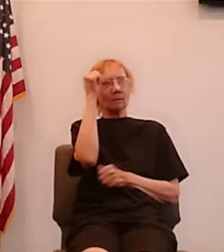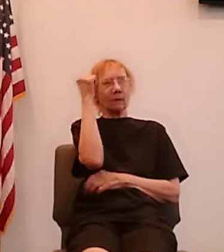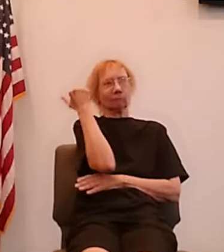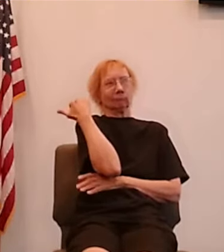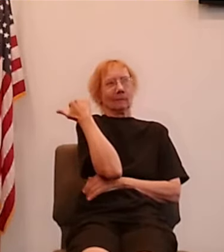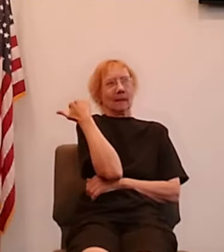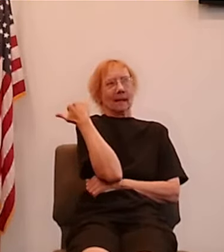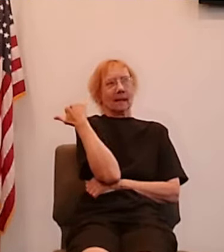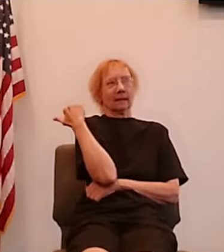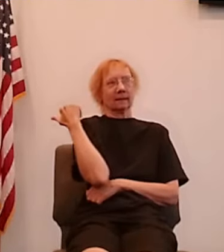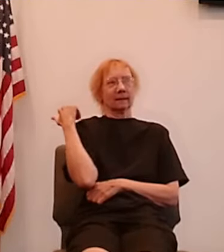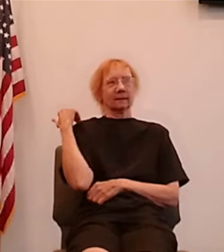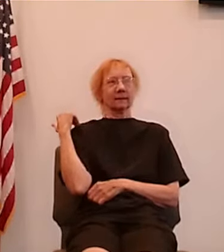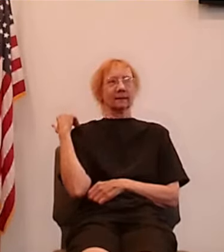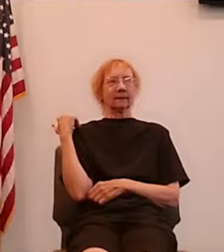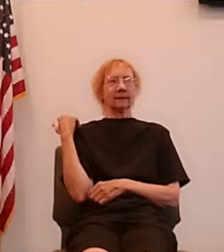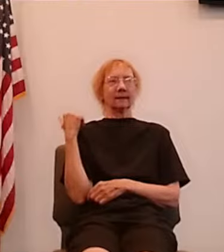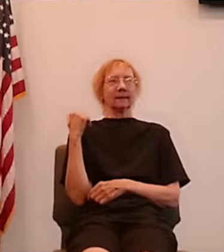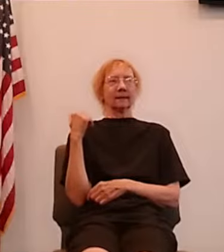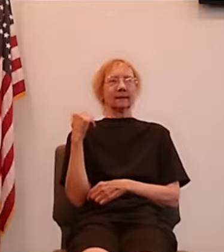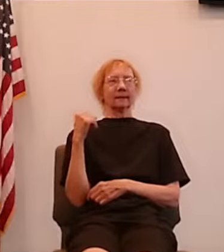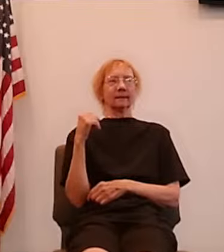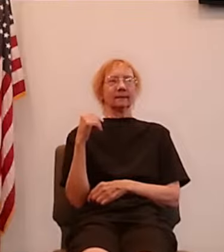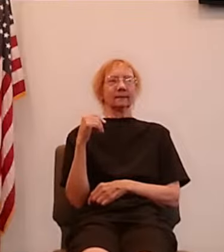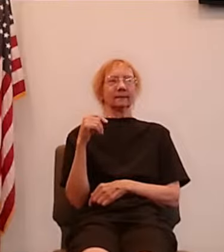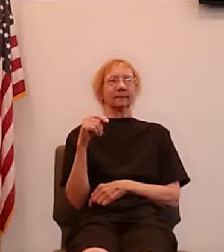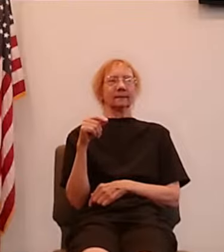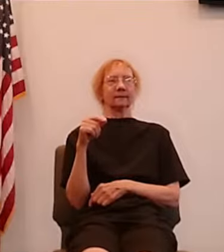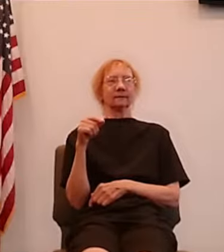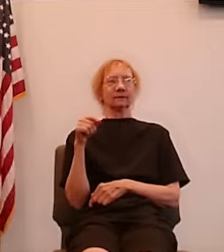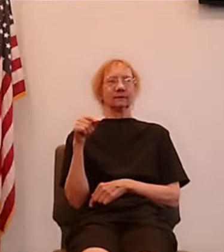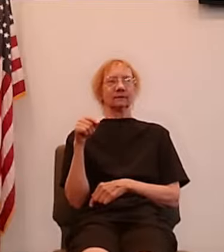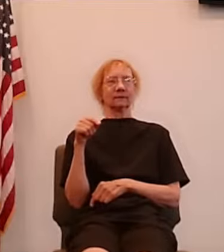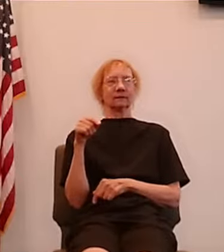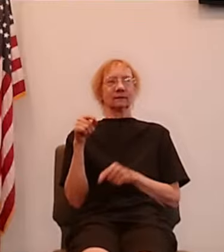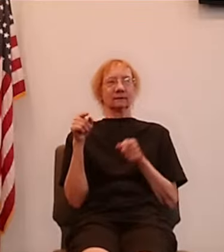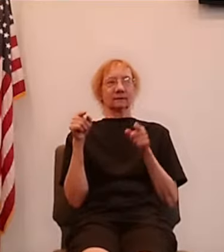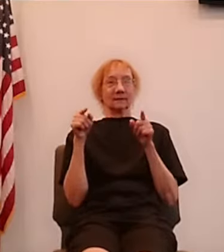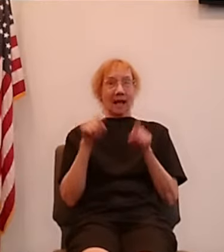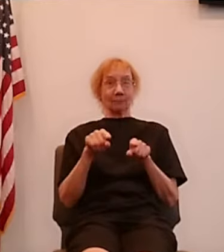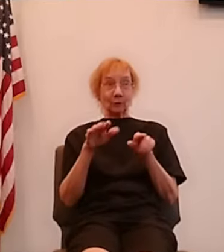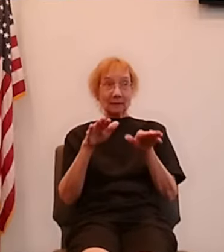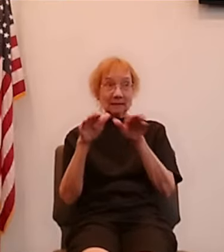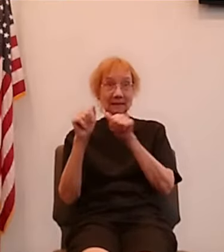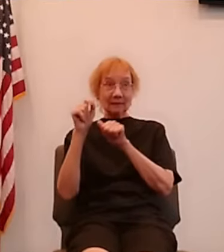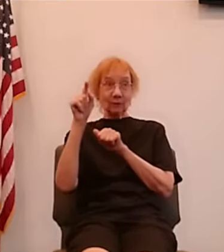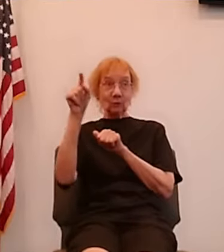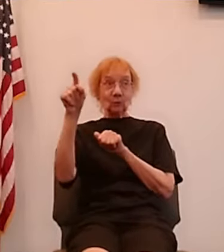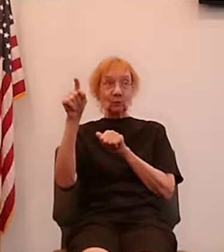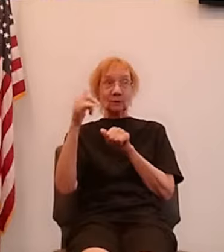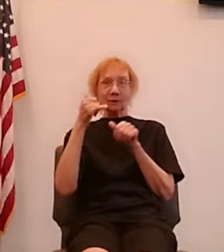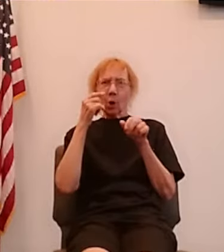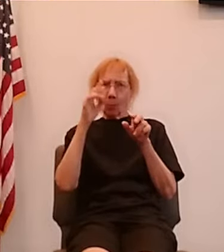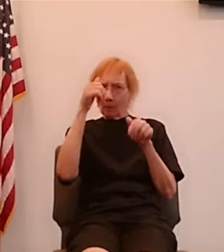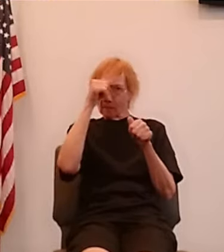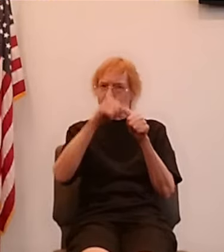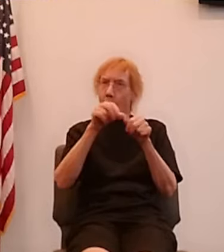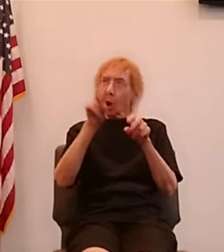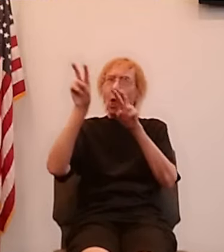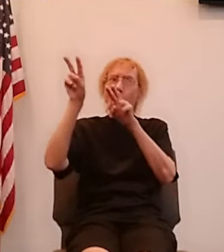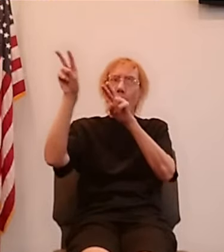after we leave this place too, I ask, Lord, that you would remind us that we can turn to you all the time,